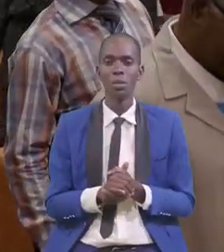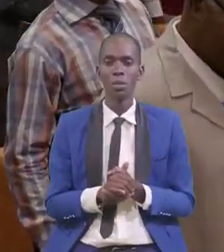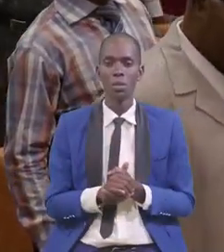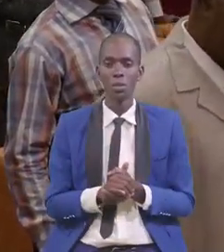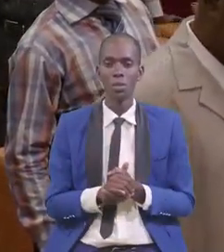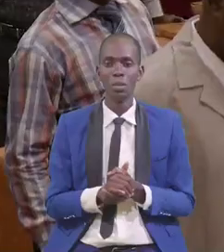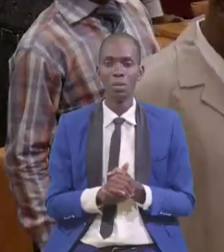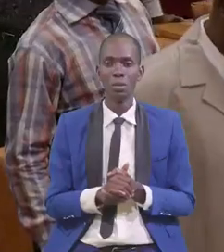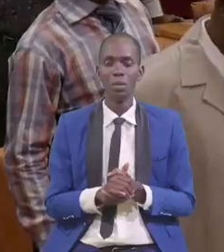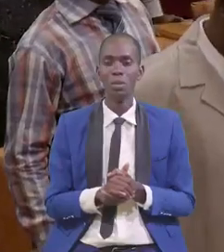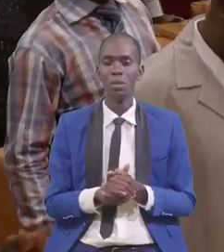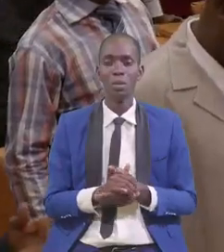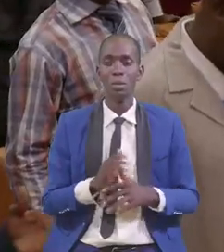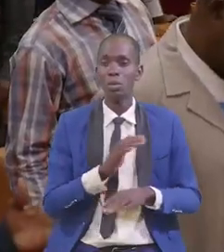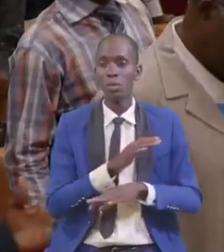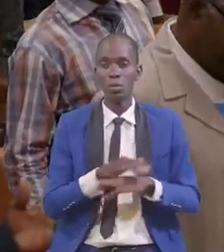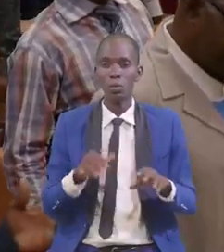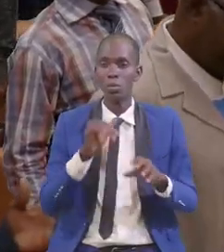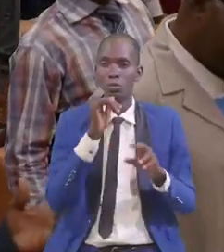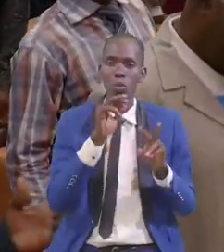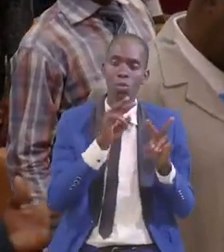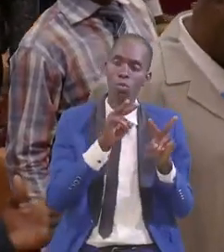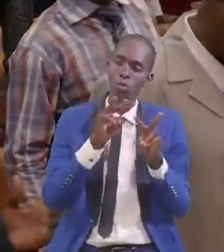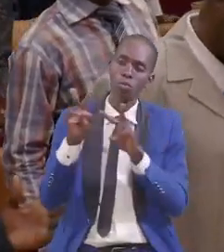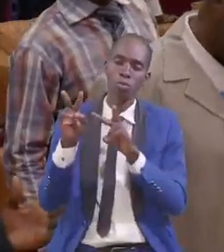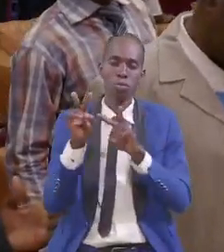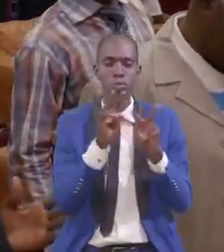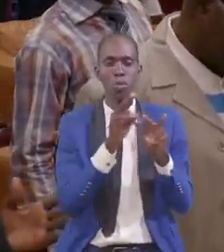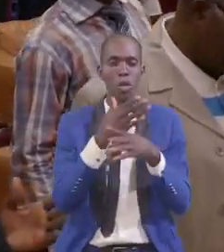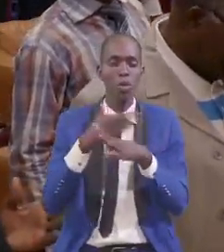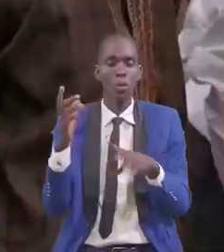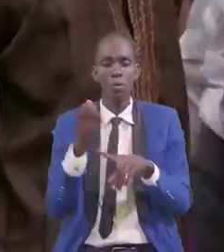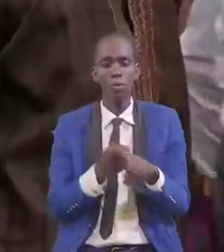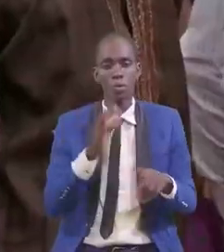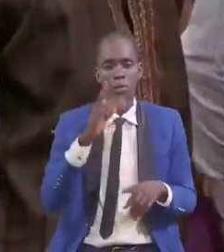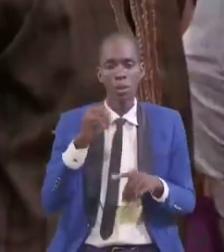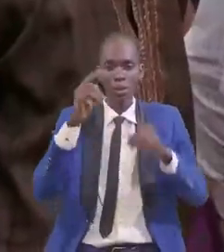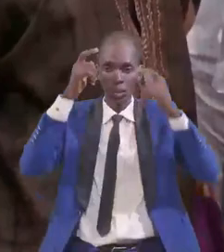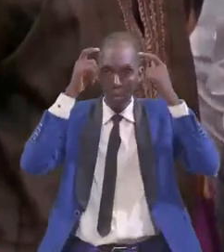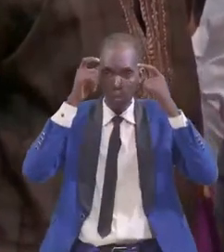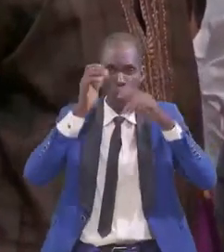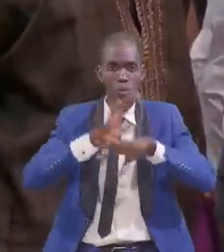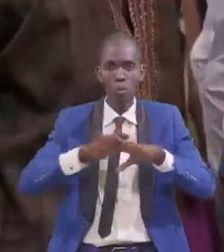Don't take your eyes away from the crown, your mind away from the crown.